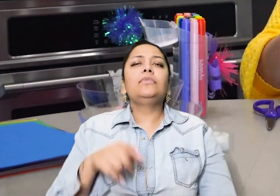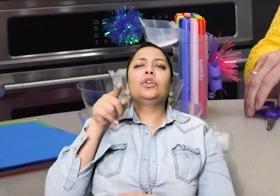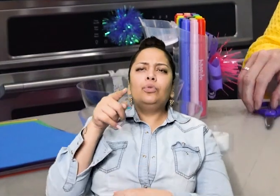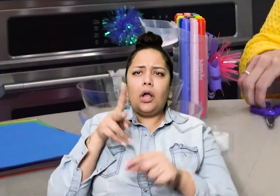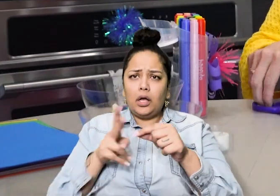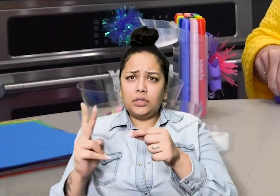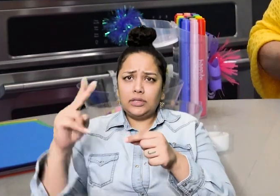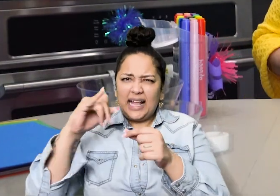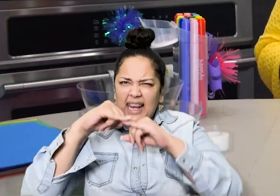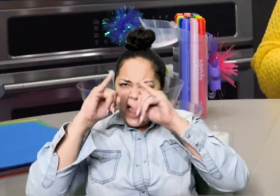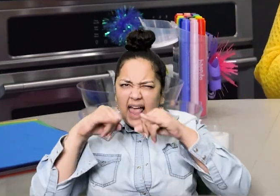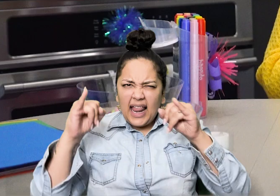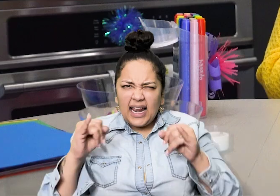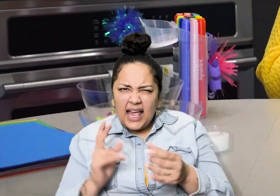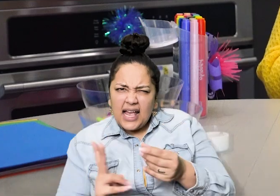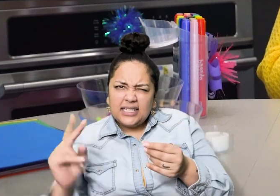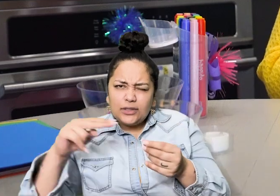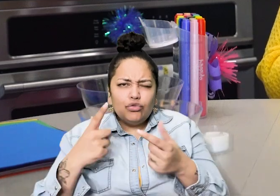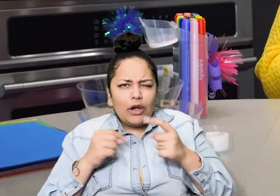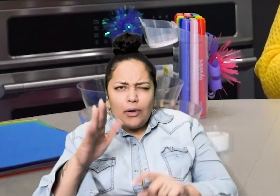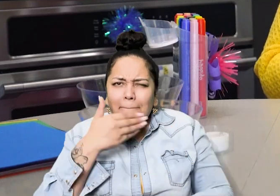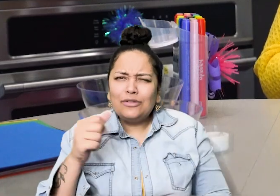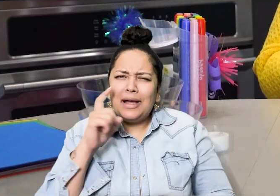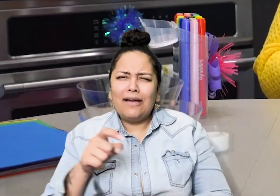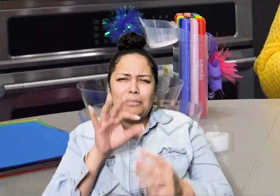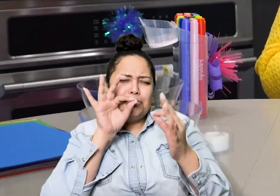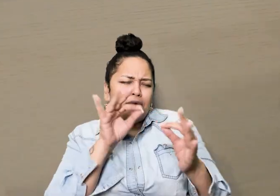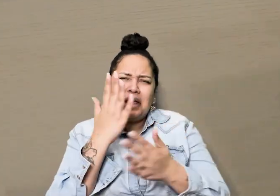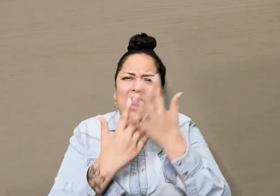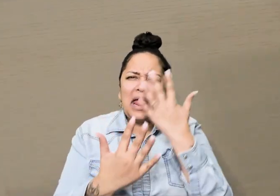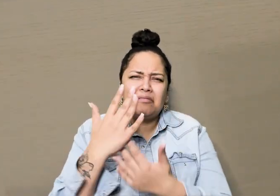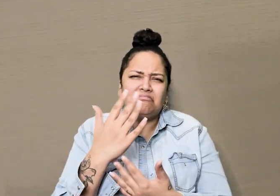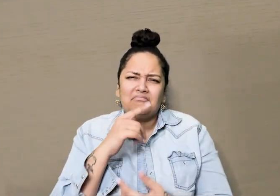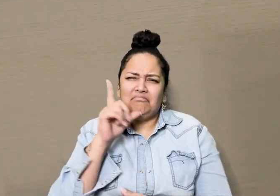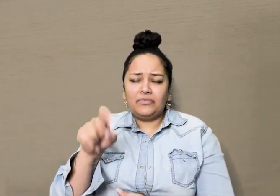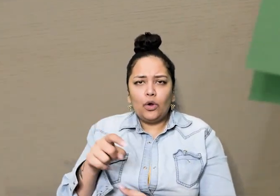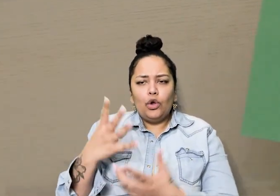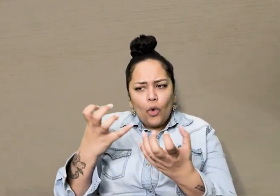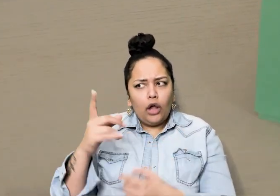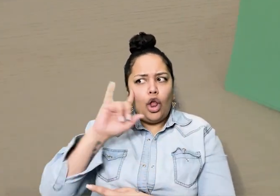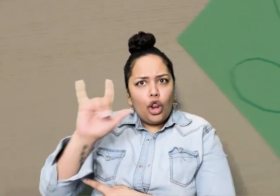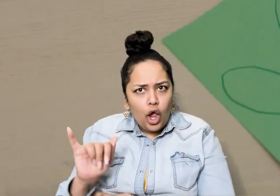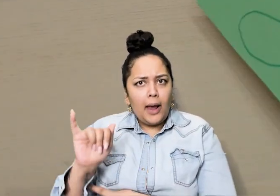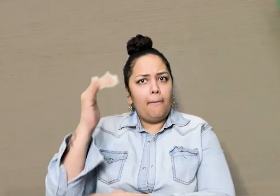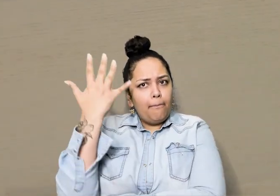this. So you're gonna cut along the lines, and again, just do your best. It doesn't have to